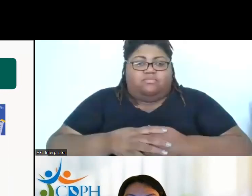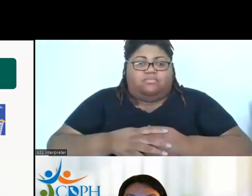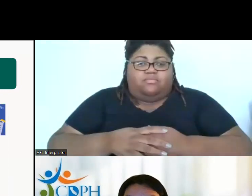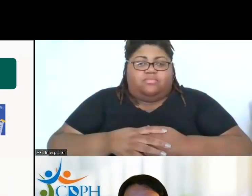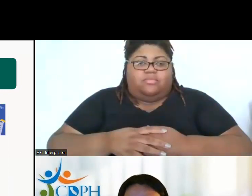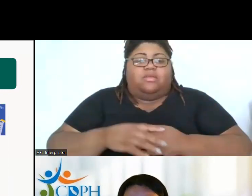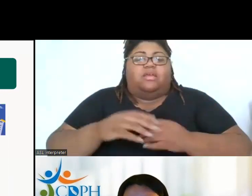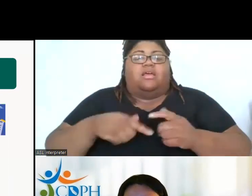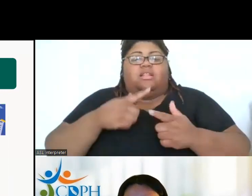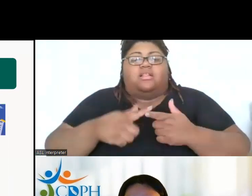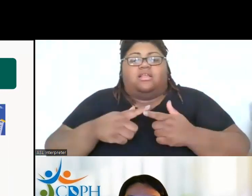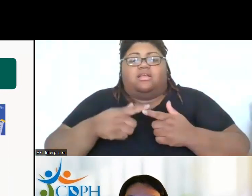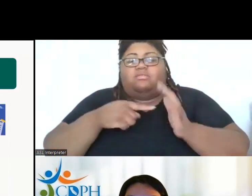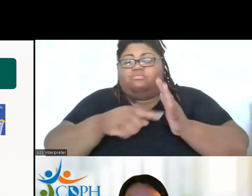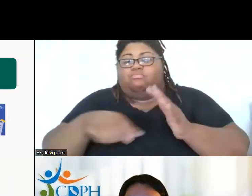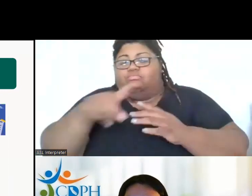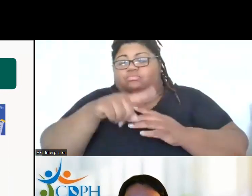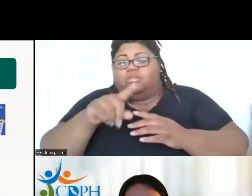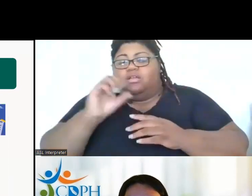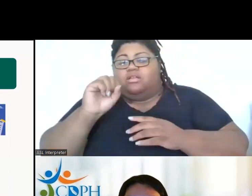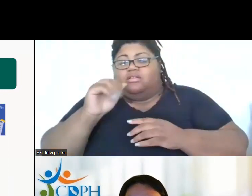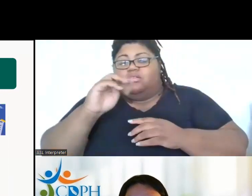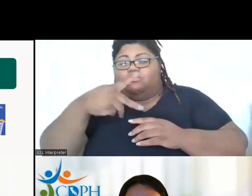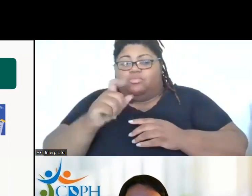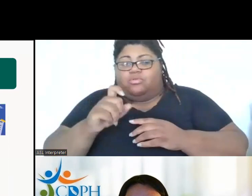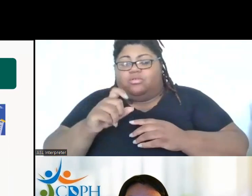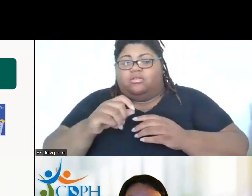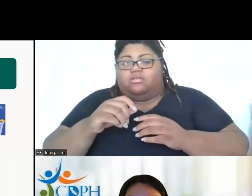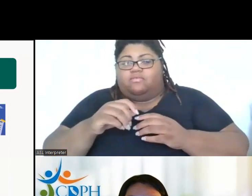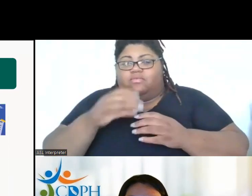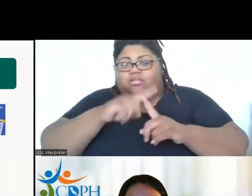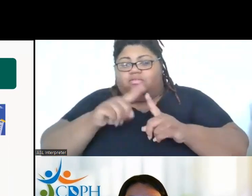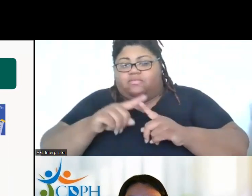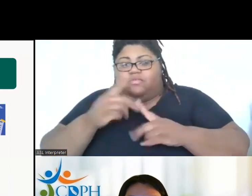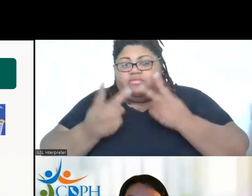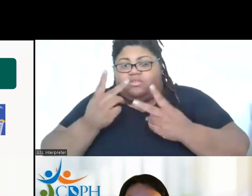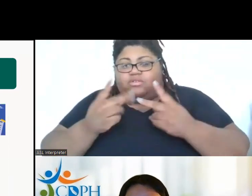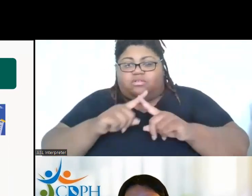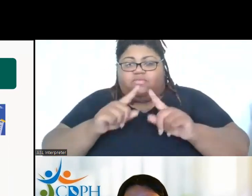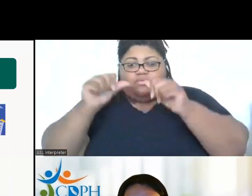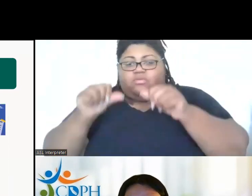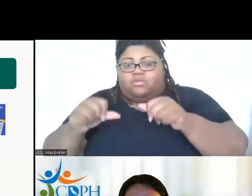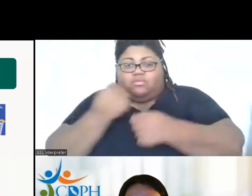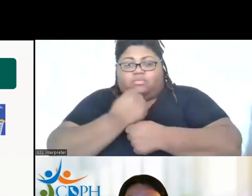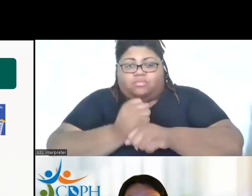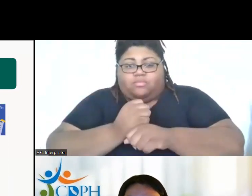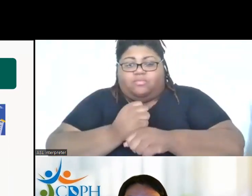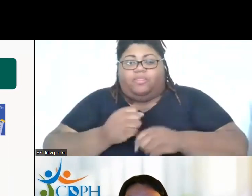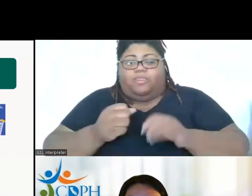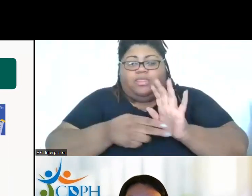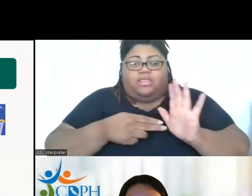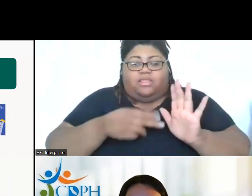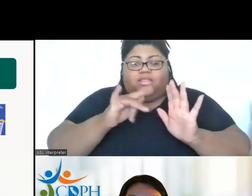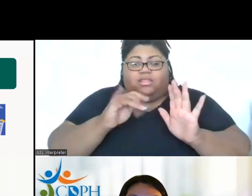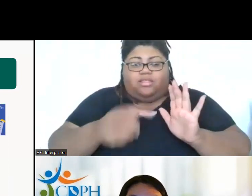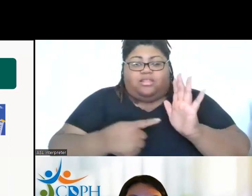And so here's just a sample of the content that we've created in different visuals. The link is there for the online